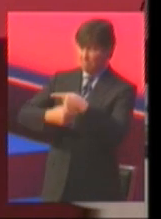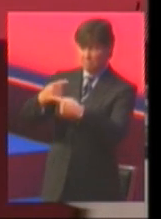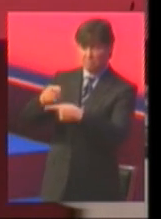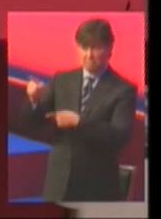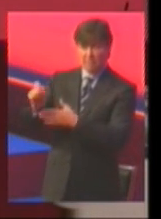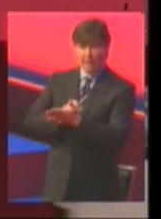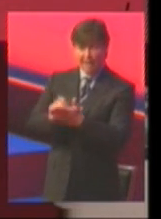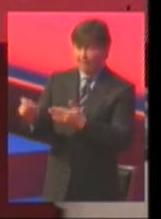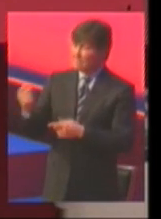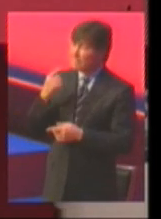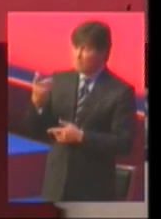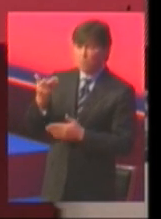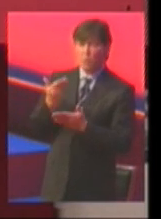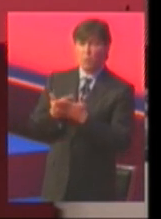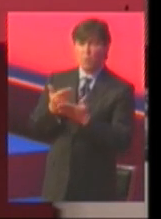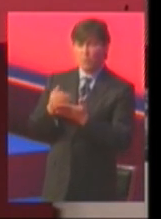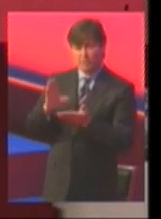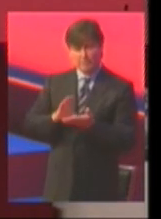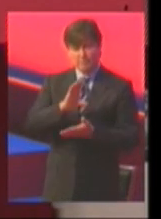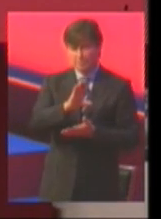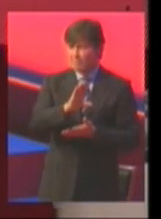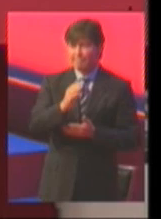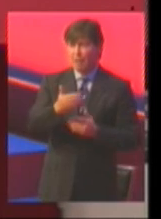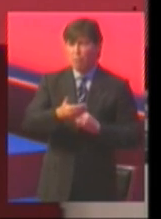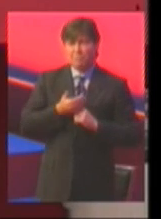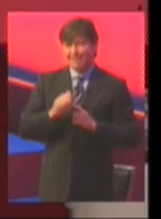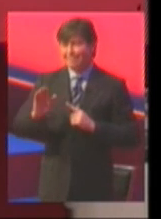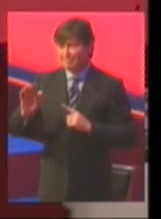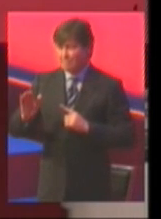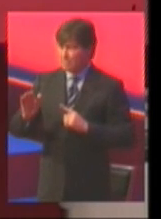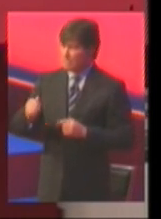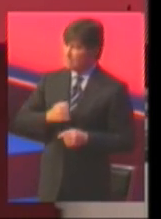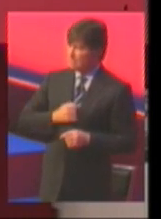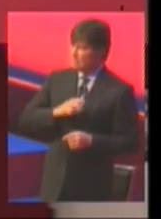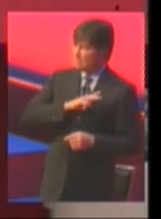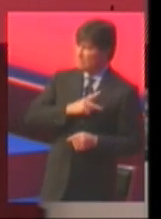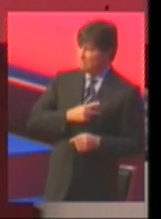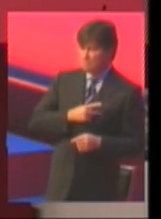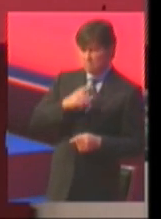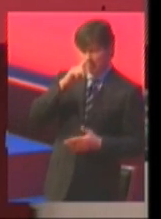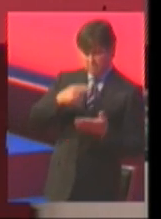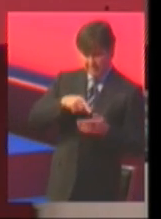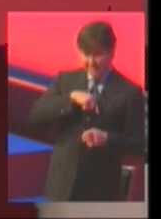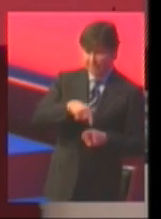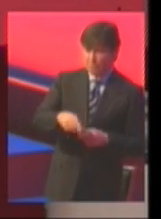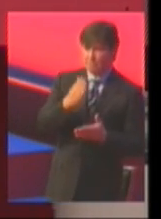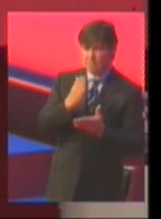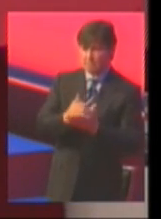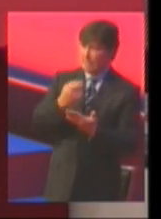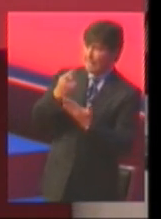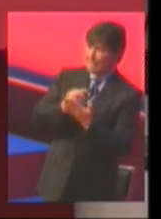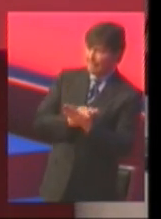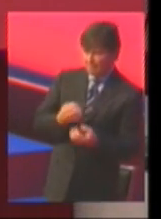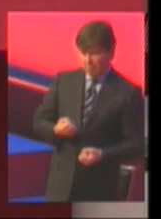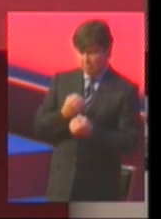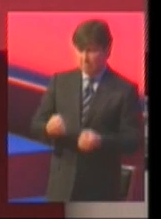election says that the aid budget should not be protected, and a party that again chose and resolved this week to lead the world by